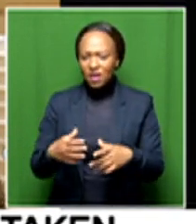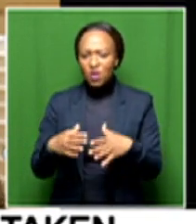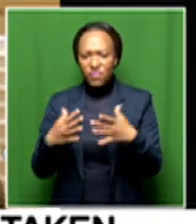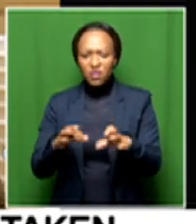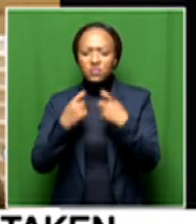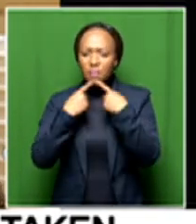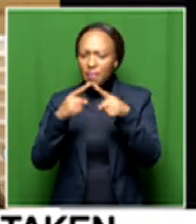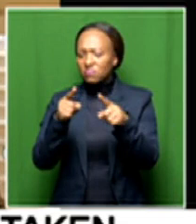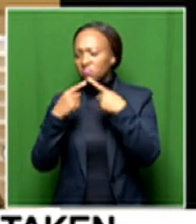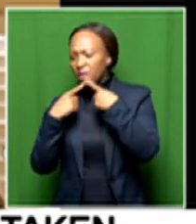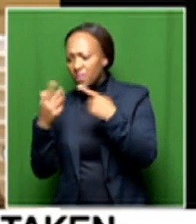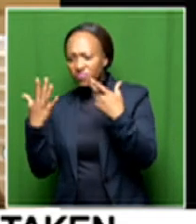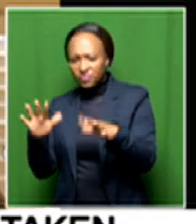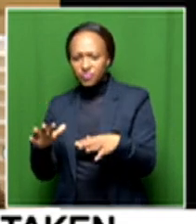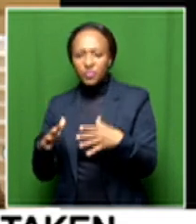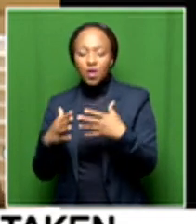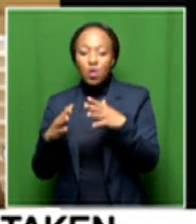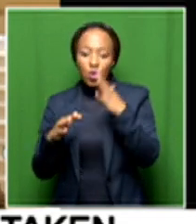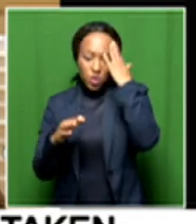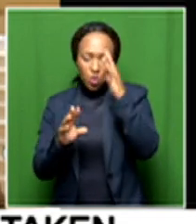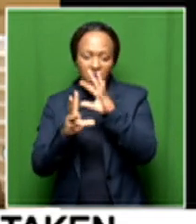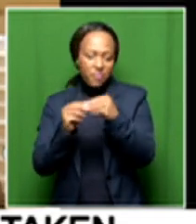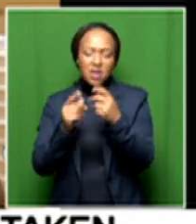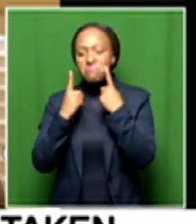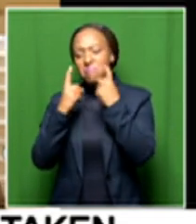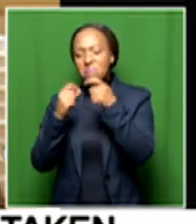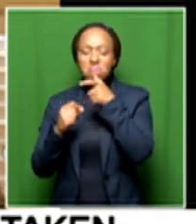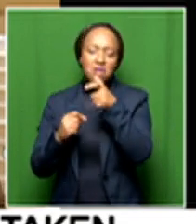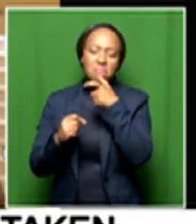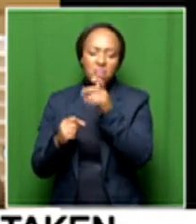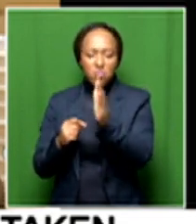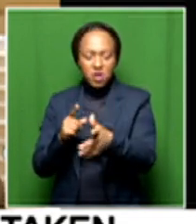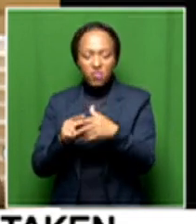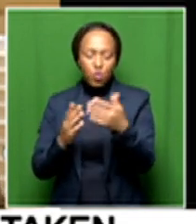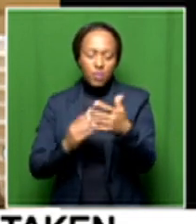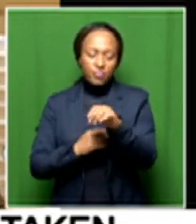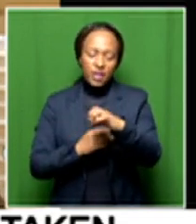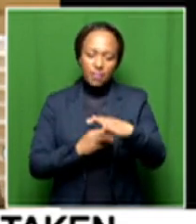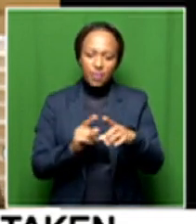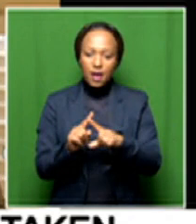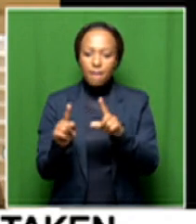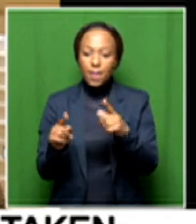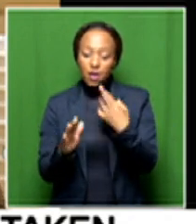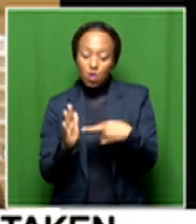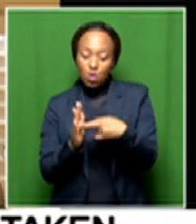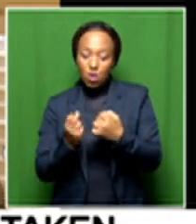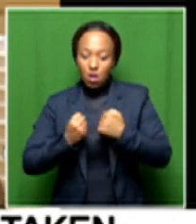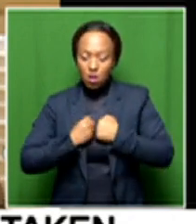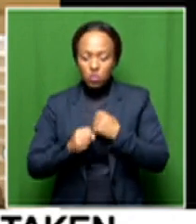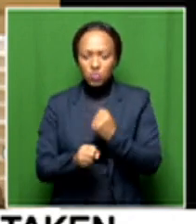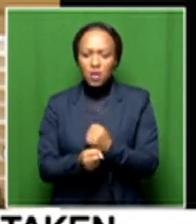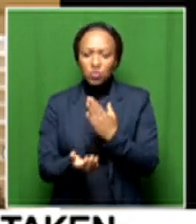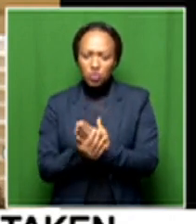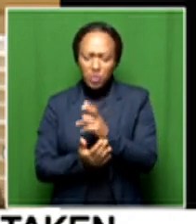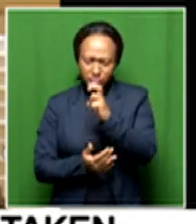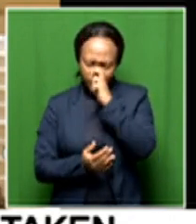know that everyone else will have everything else to say, especially with Eastern Cape. But our role is to make sure we're